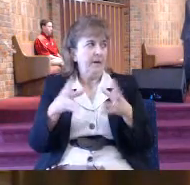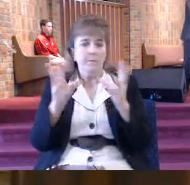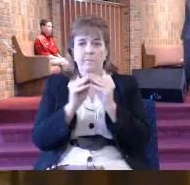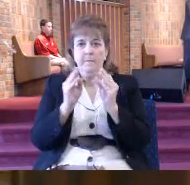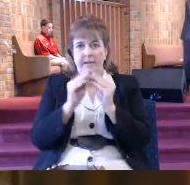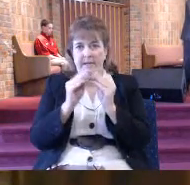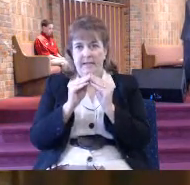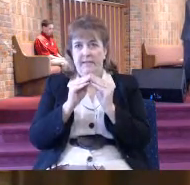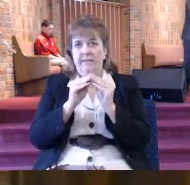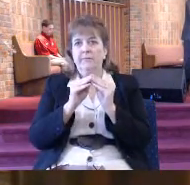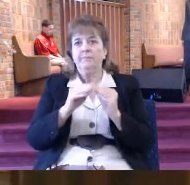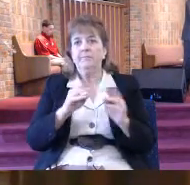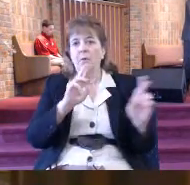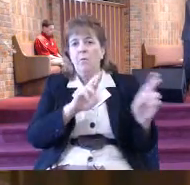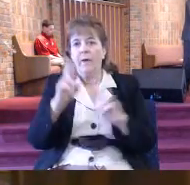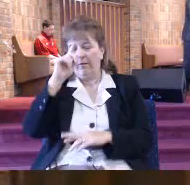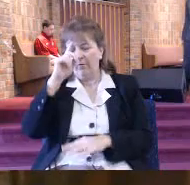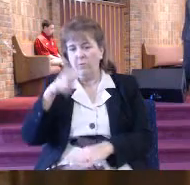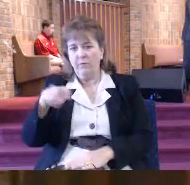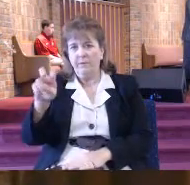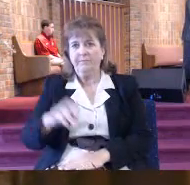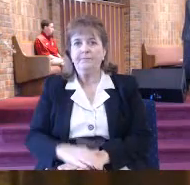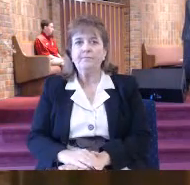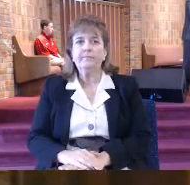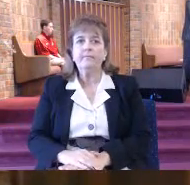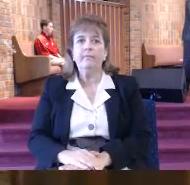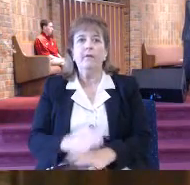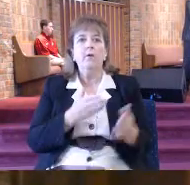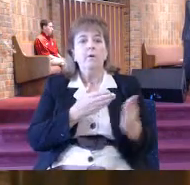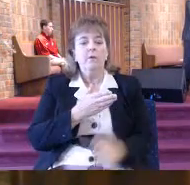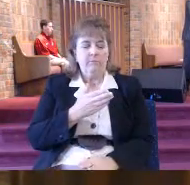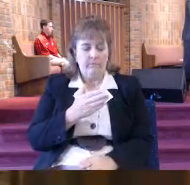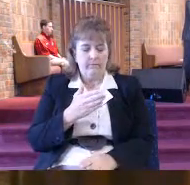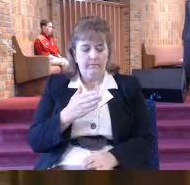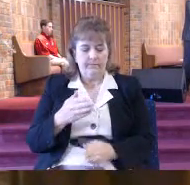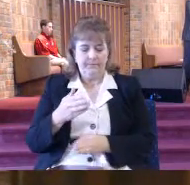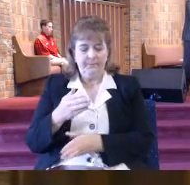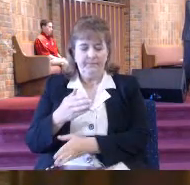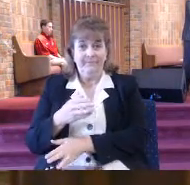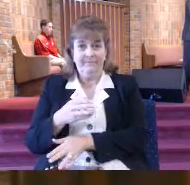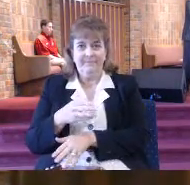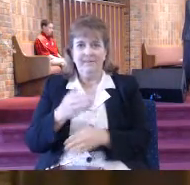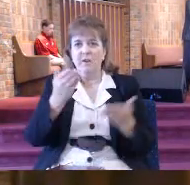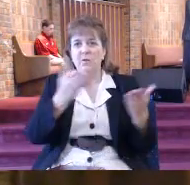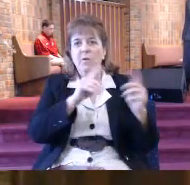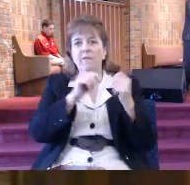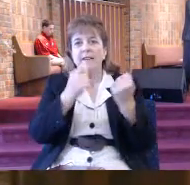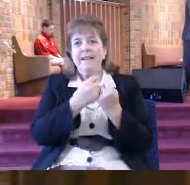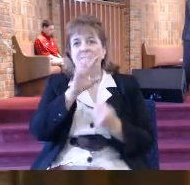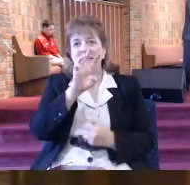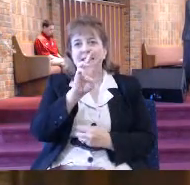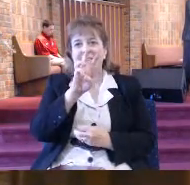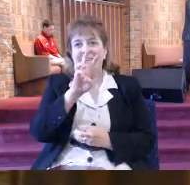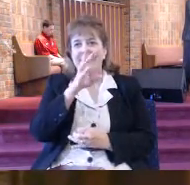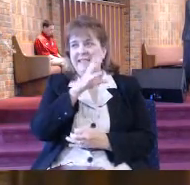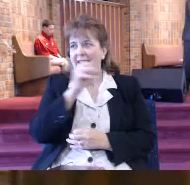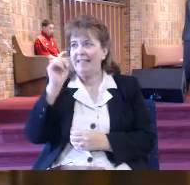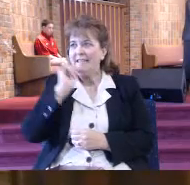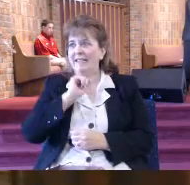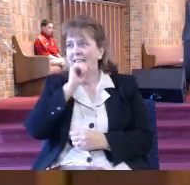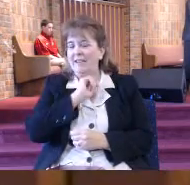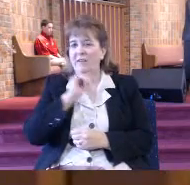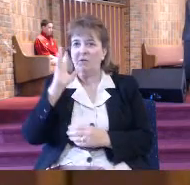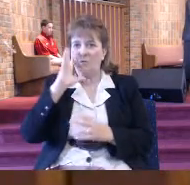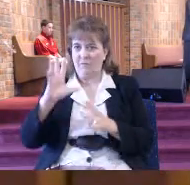Service Team 6 and the teens will be fellowshipping tonight at the Mitchell's home. That'll be after services this evening. They ask that you bring comfortable clothes and or a